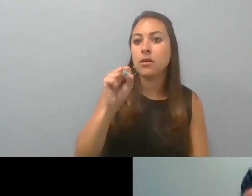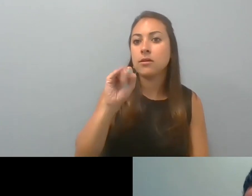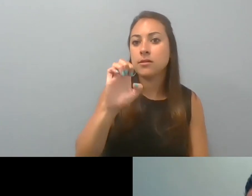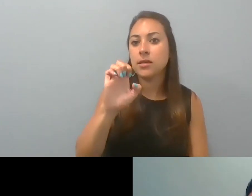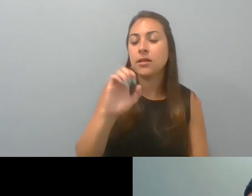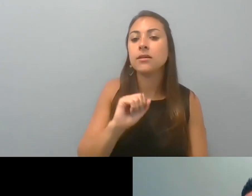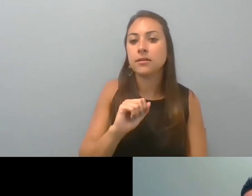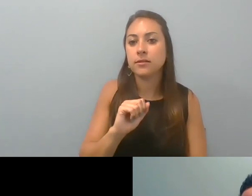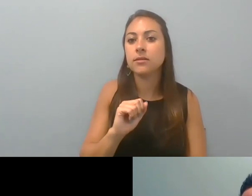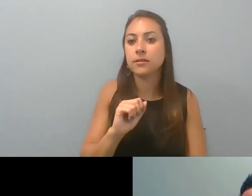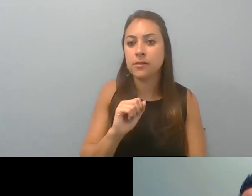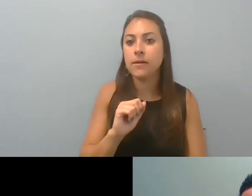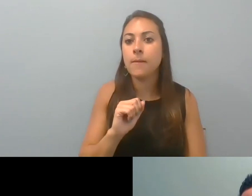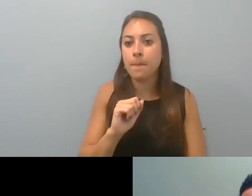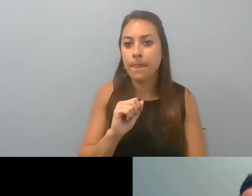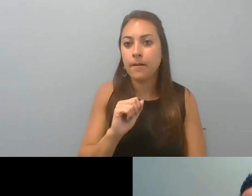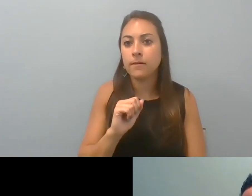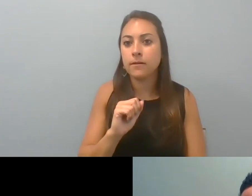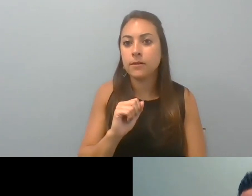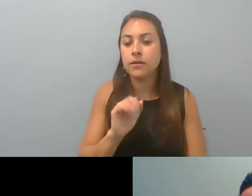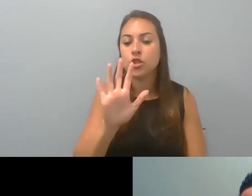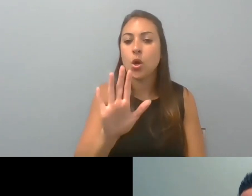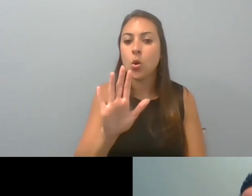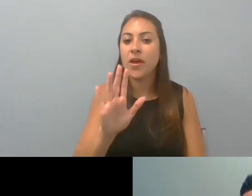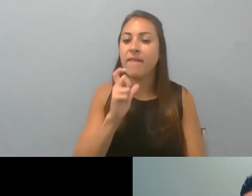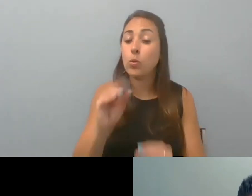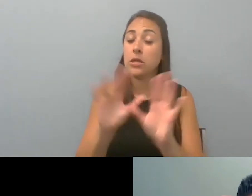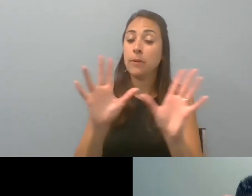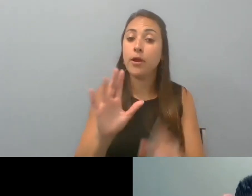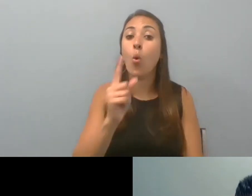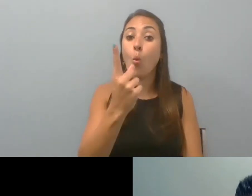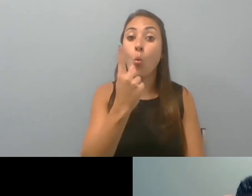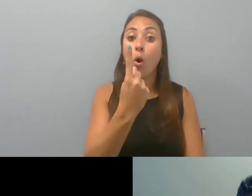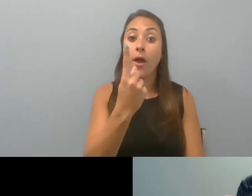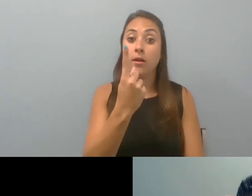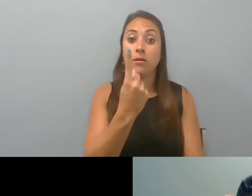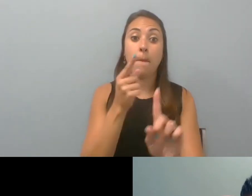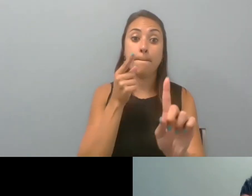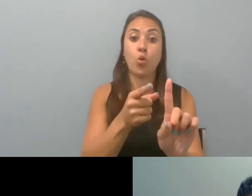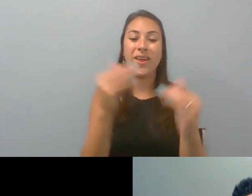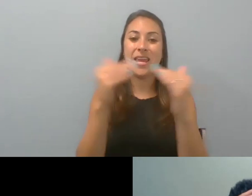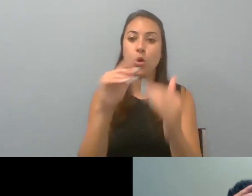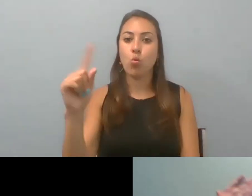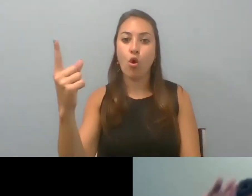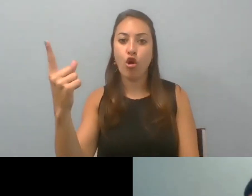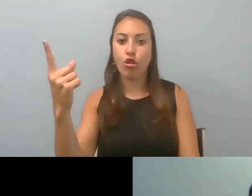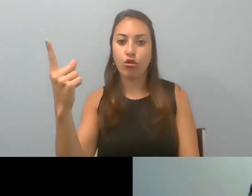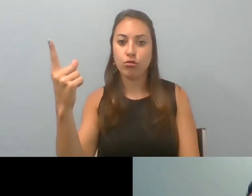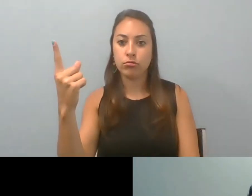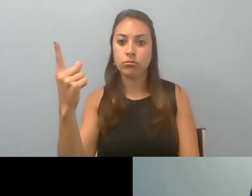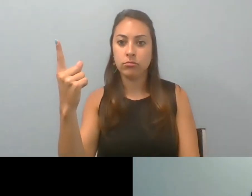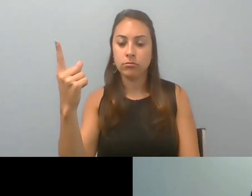so 1 point is essentially $1. So where you saw at the beginning, those meal points, it included, I think, 200 out for one level